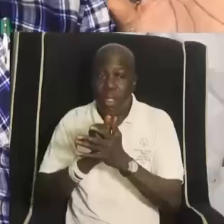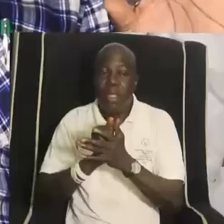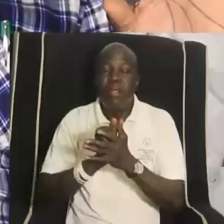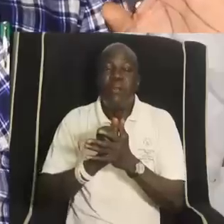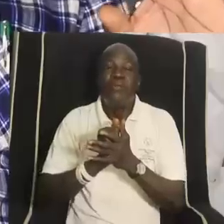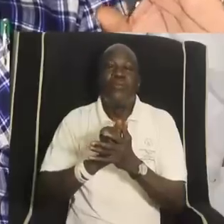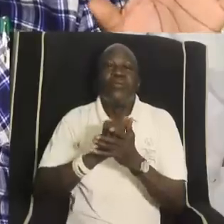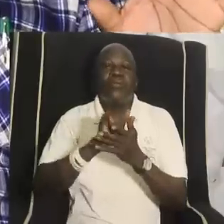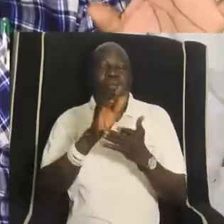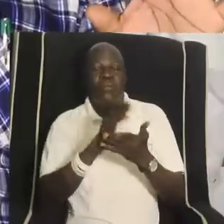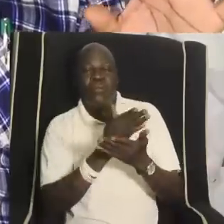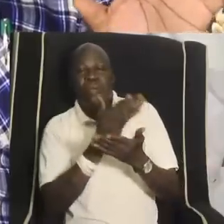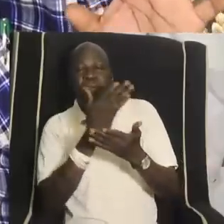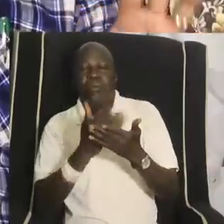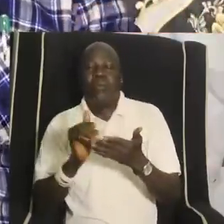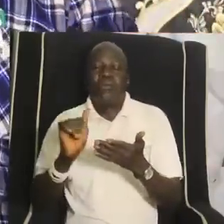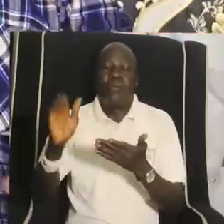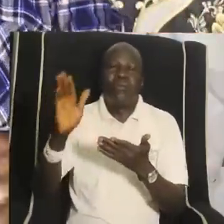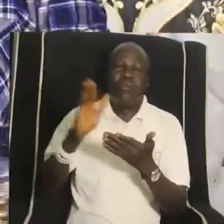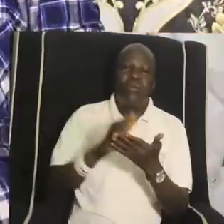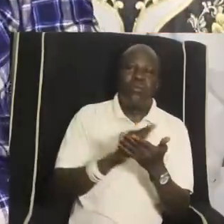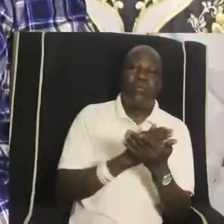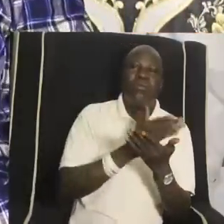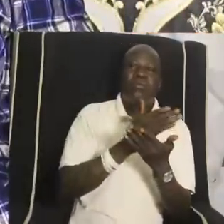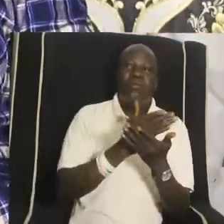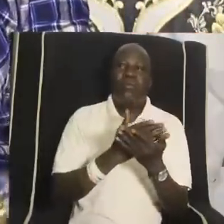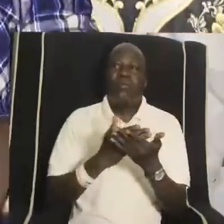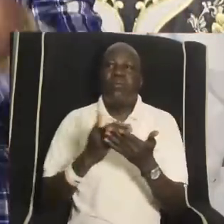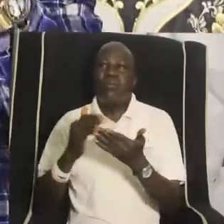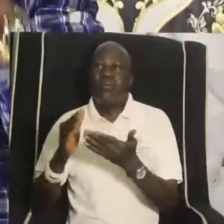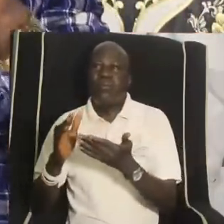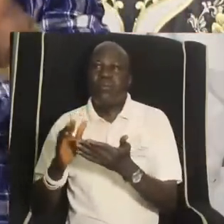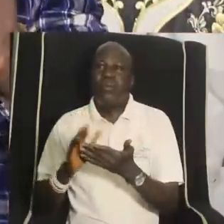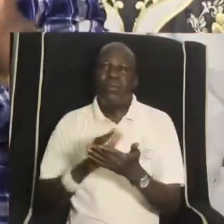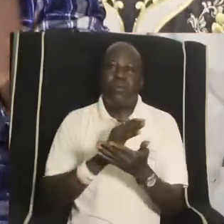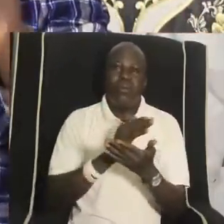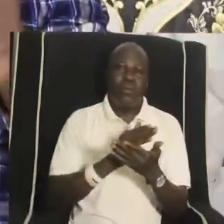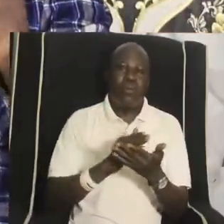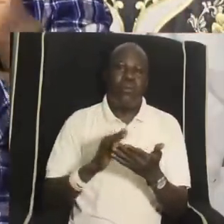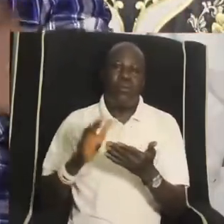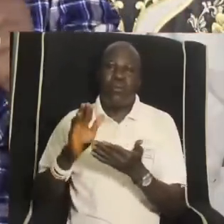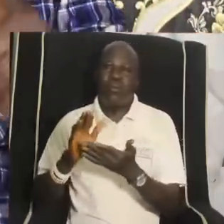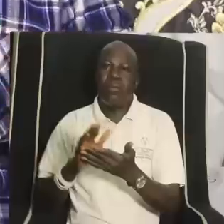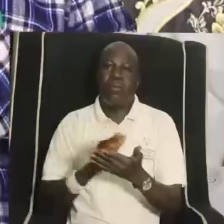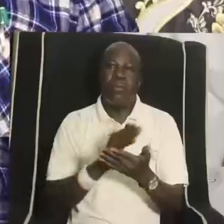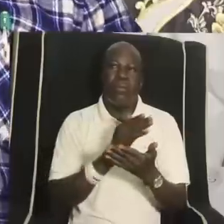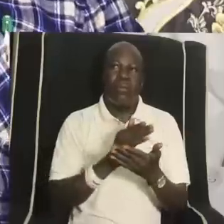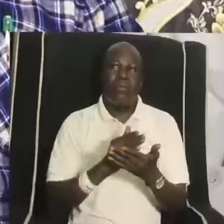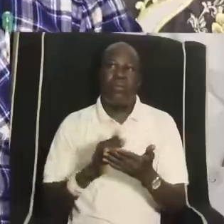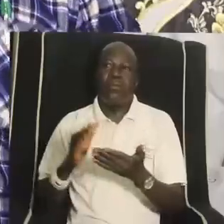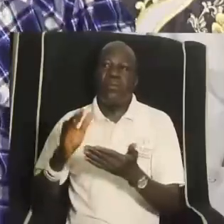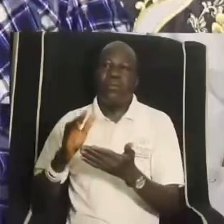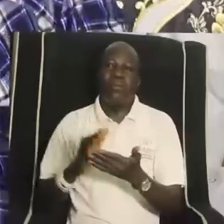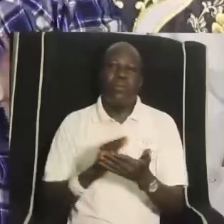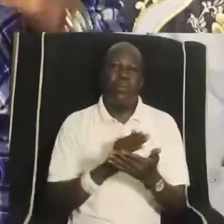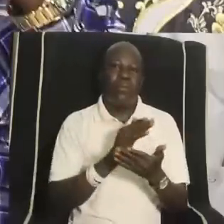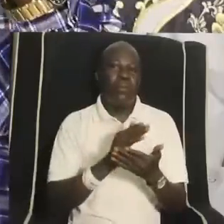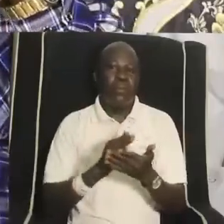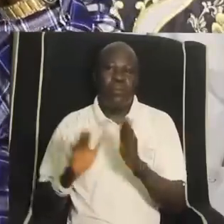some sense. Iye adagutan, ewa ogole